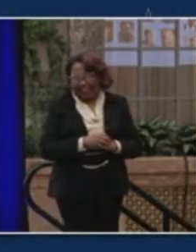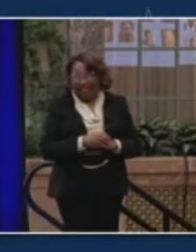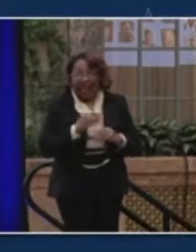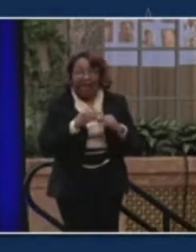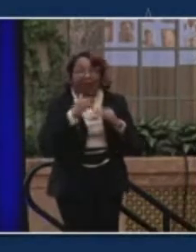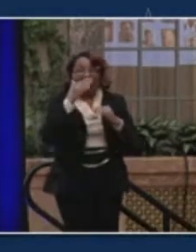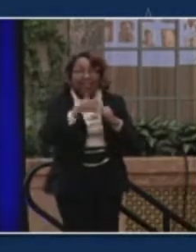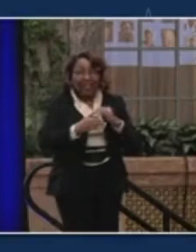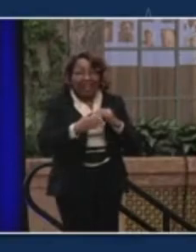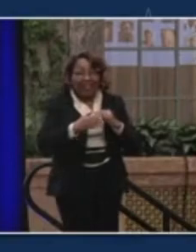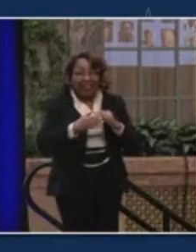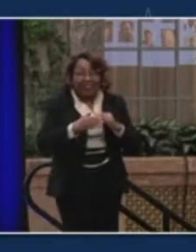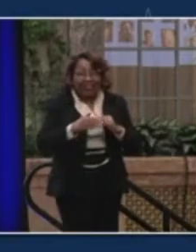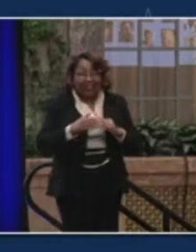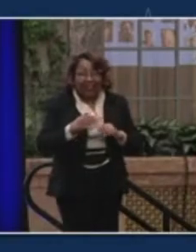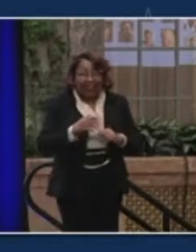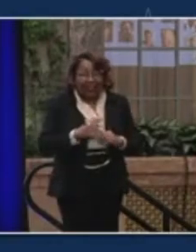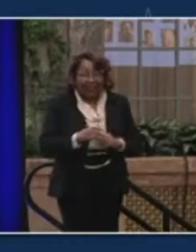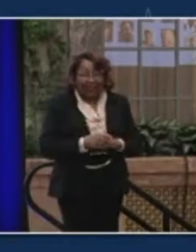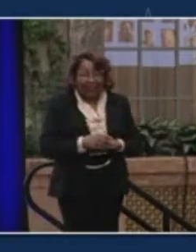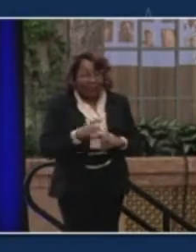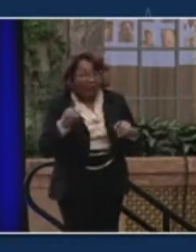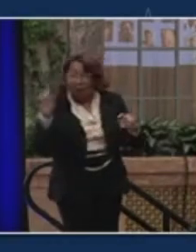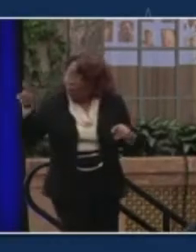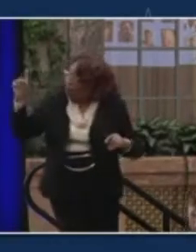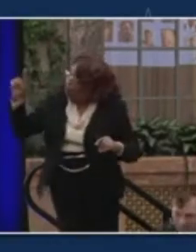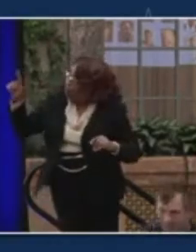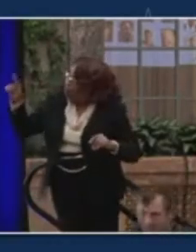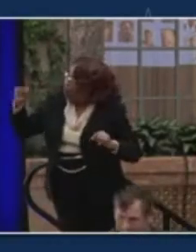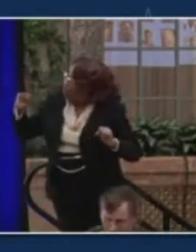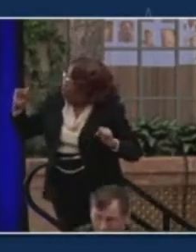next up, I'd like to,